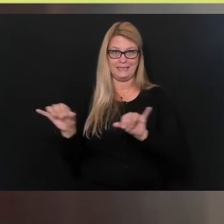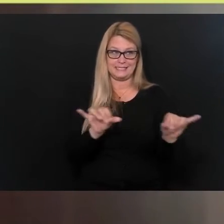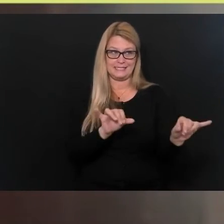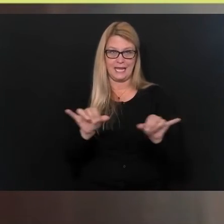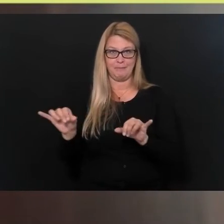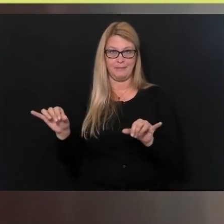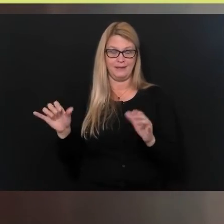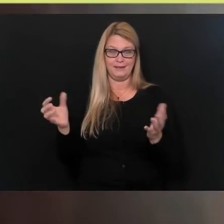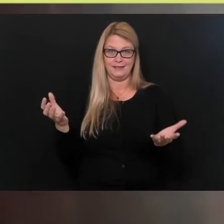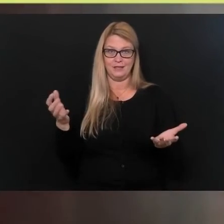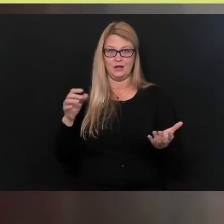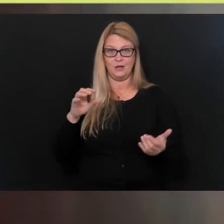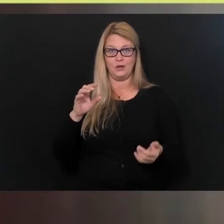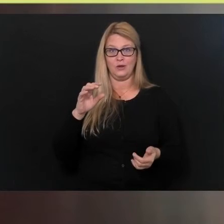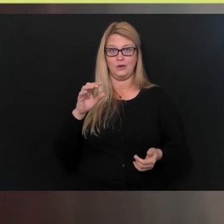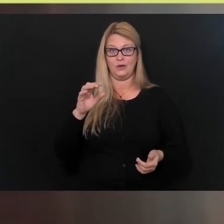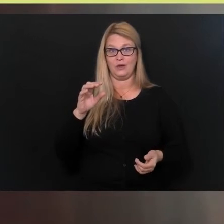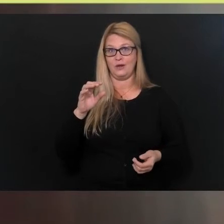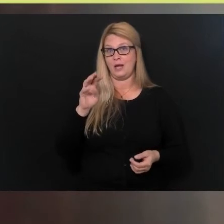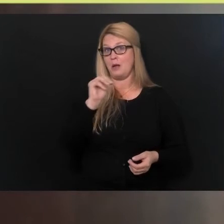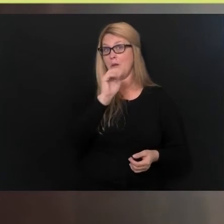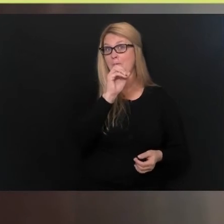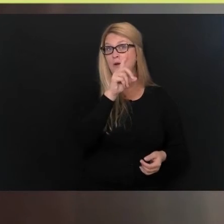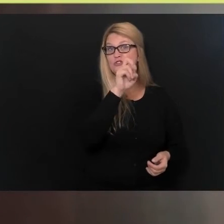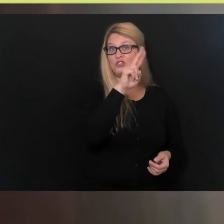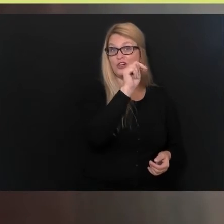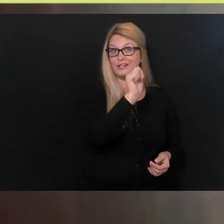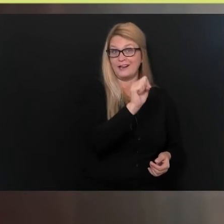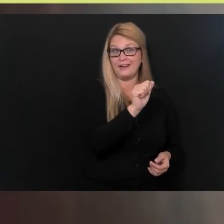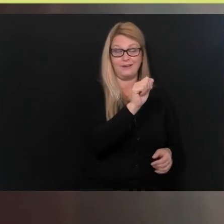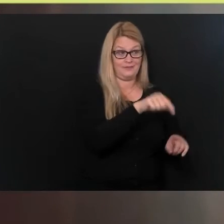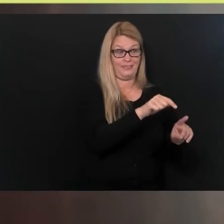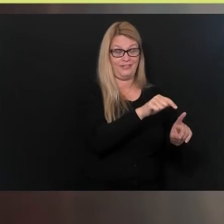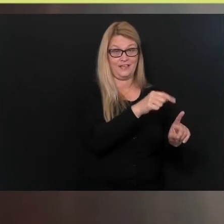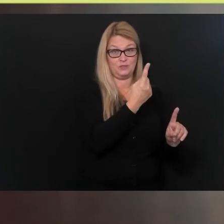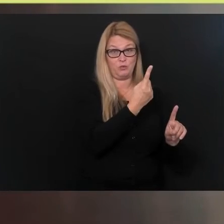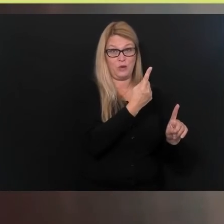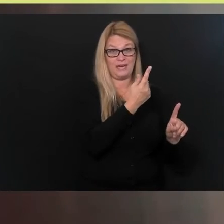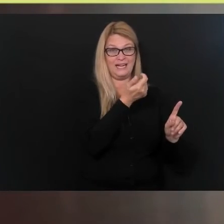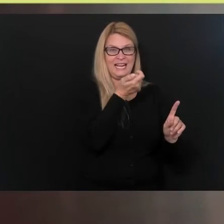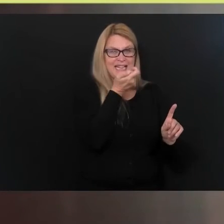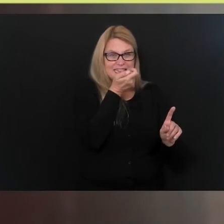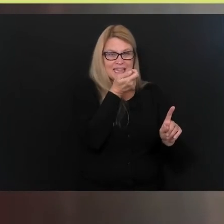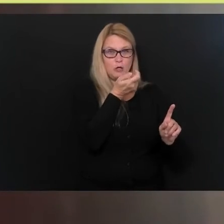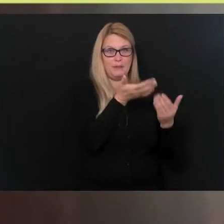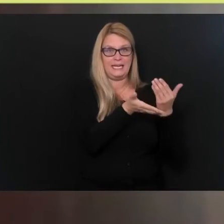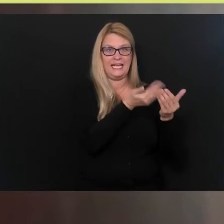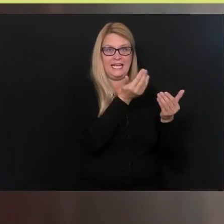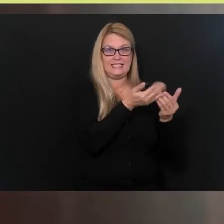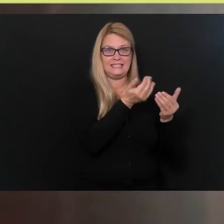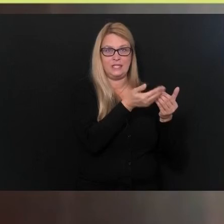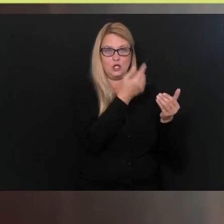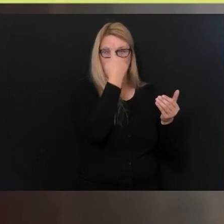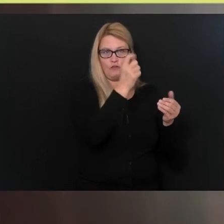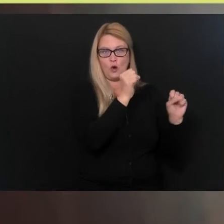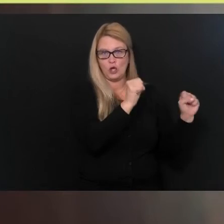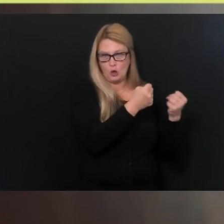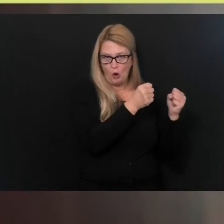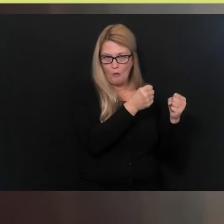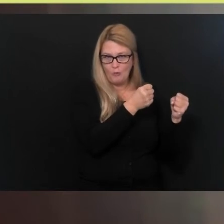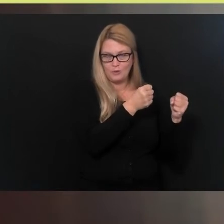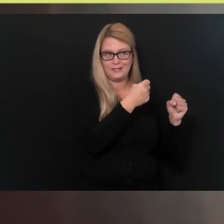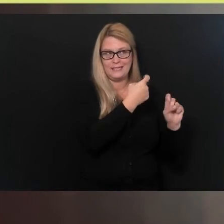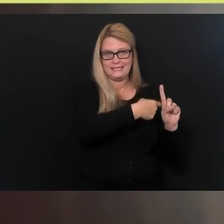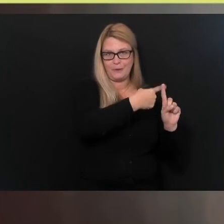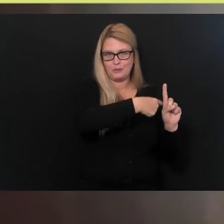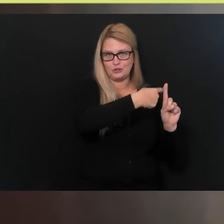mentioned too, is the way the Moderna vaccine is made. It's a little bit easier to store. It doesn't require such